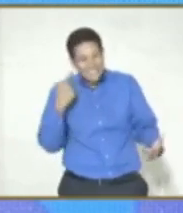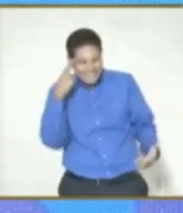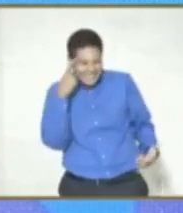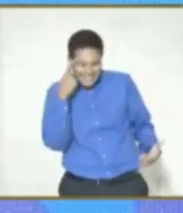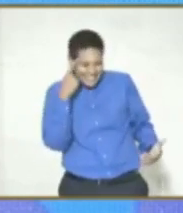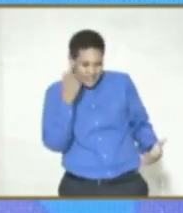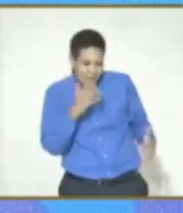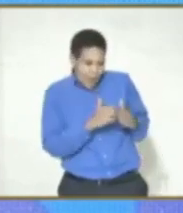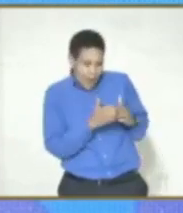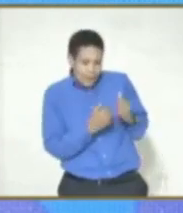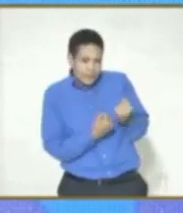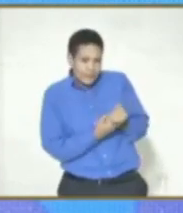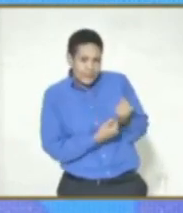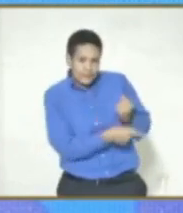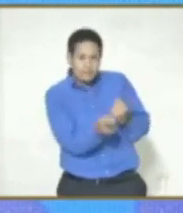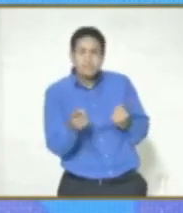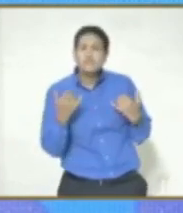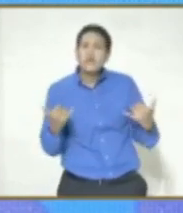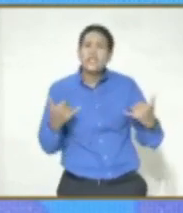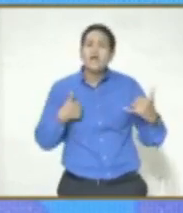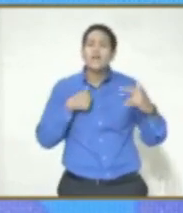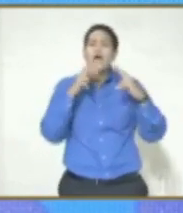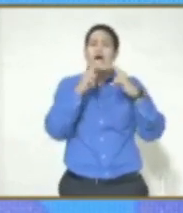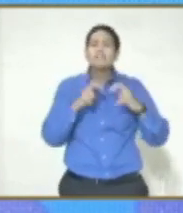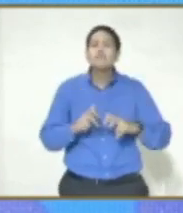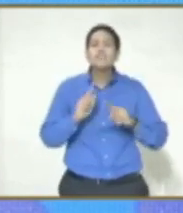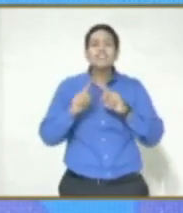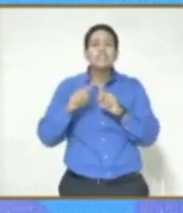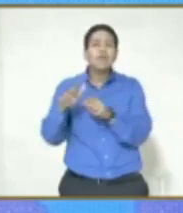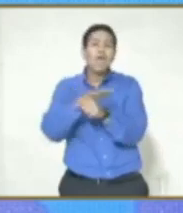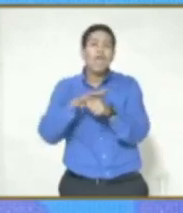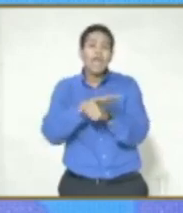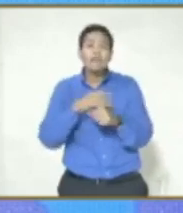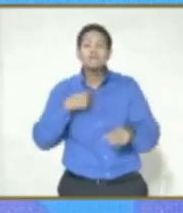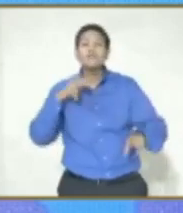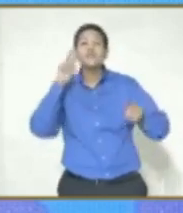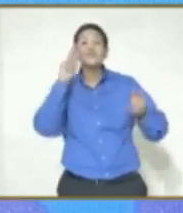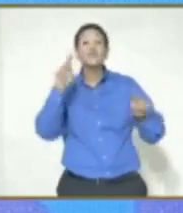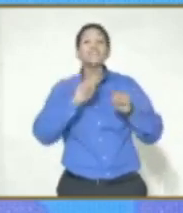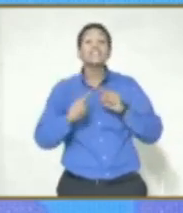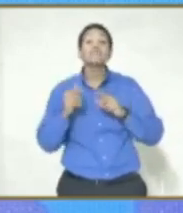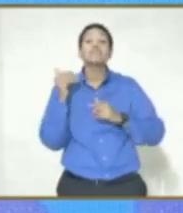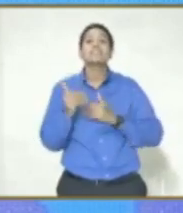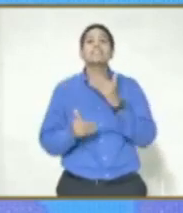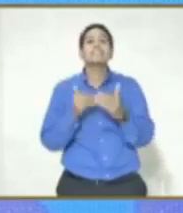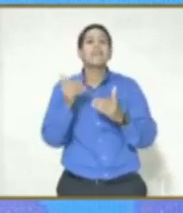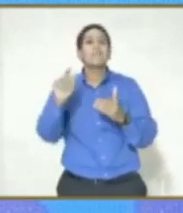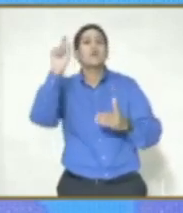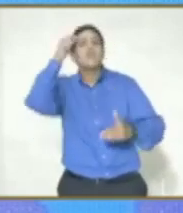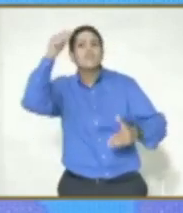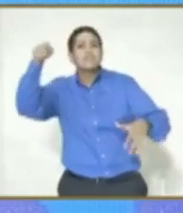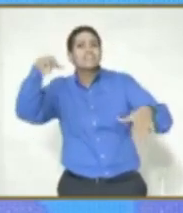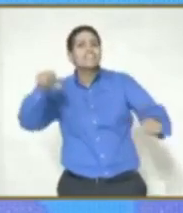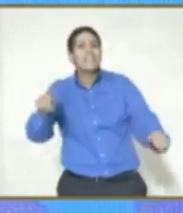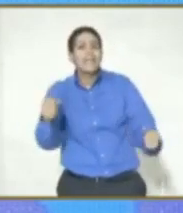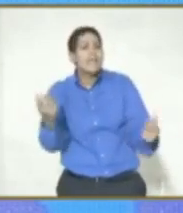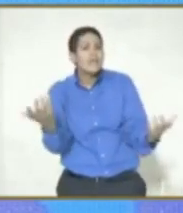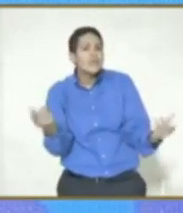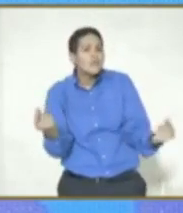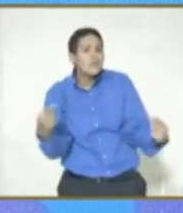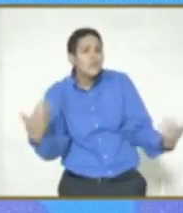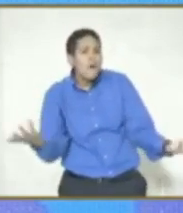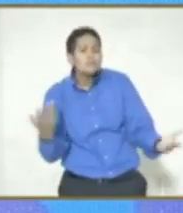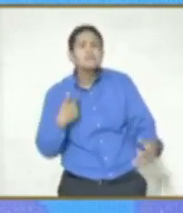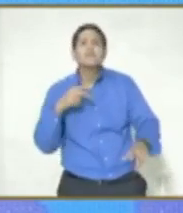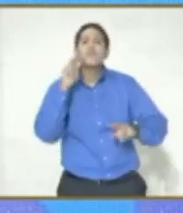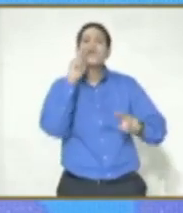going to explore the areas. We're going to look at the steps that the government is taking. We're going to look at the